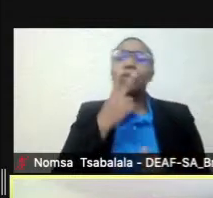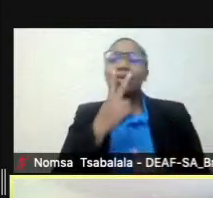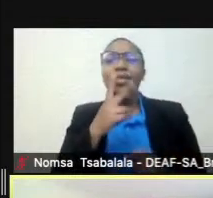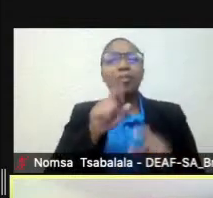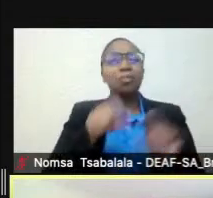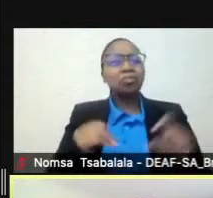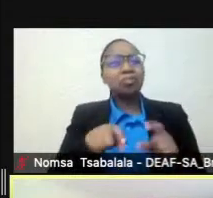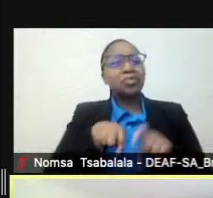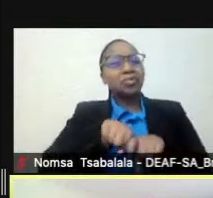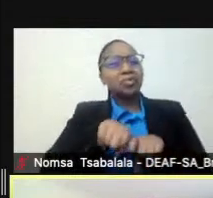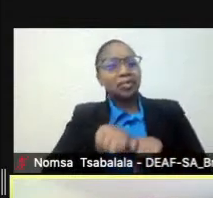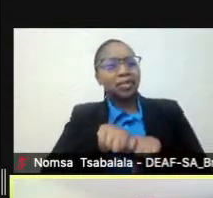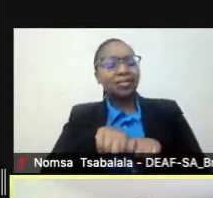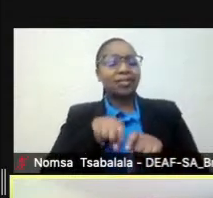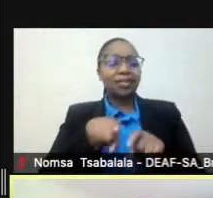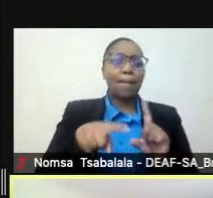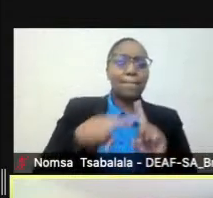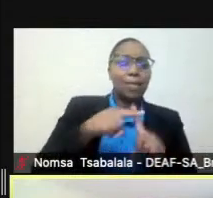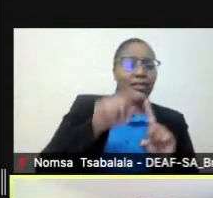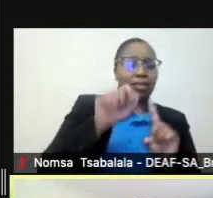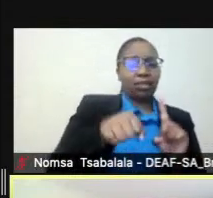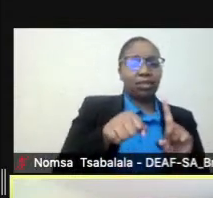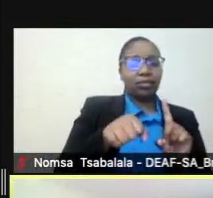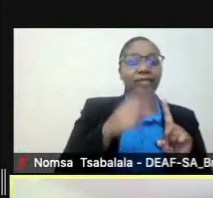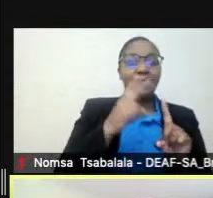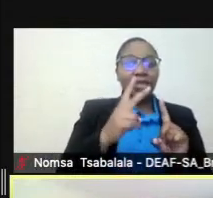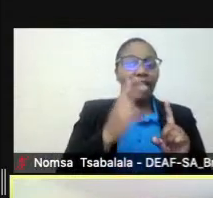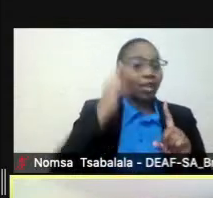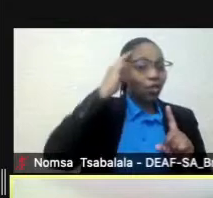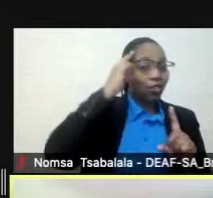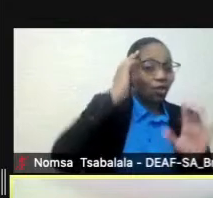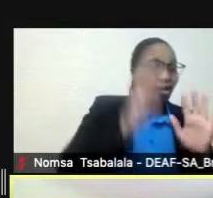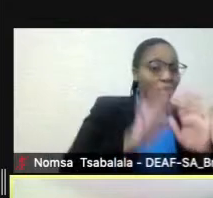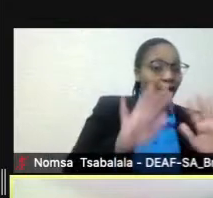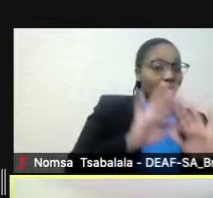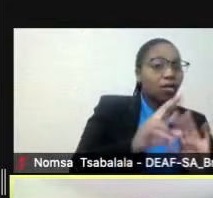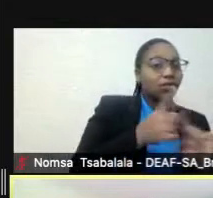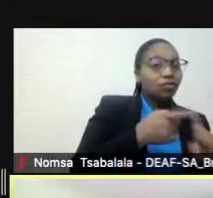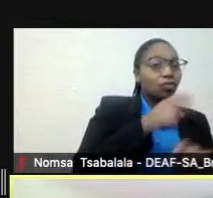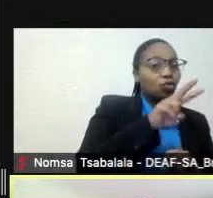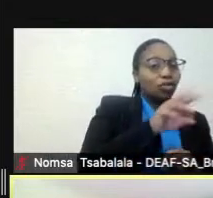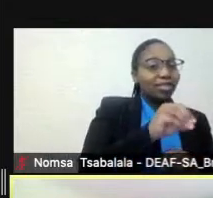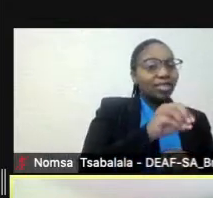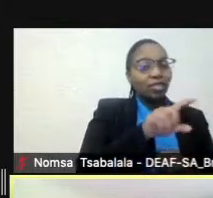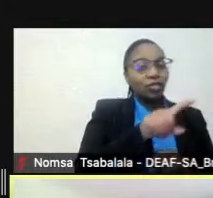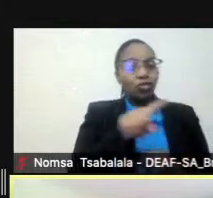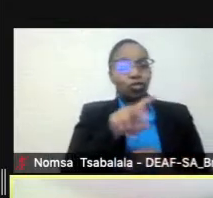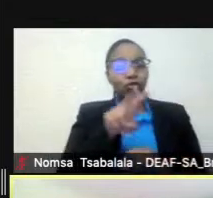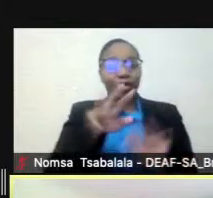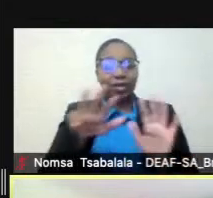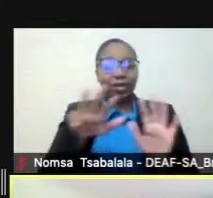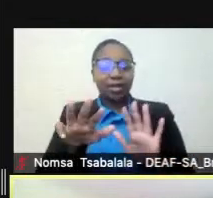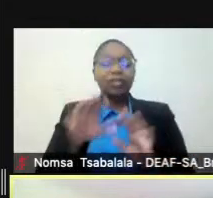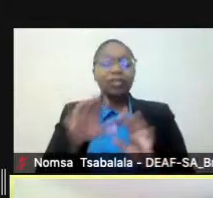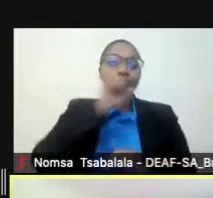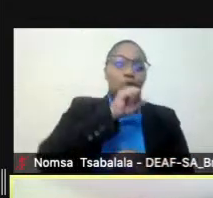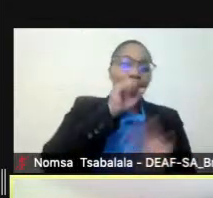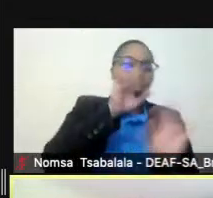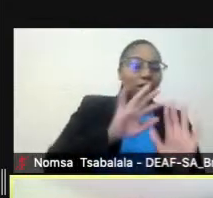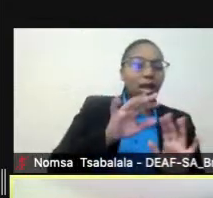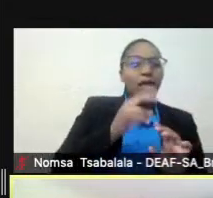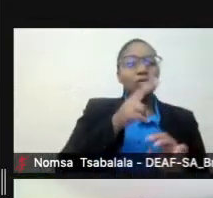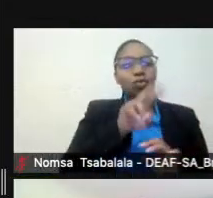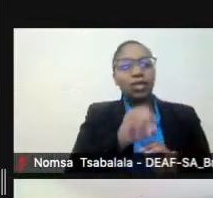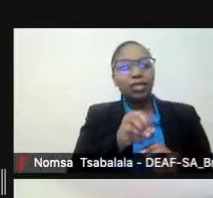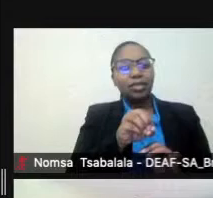is concentrated. The grey is the 20 to 29-year age group, the orange, the 10 to 19, and the yellow, 30 to